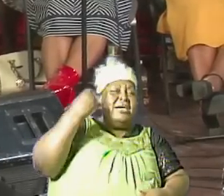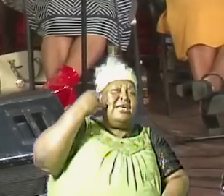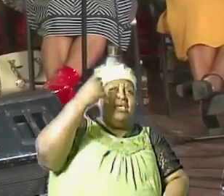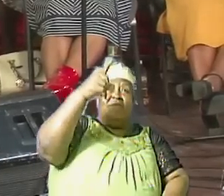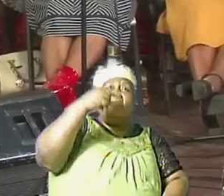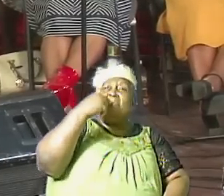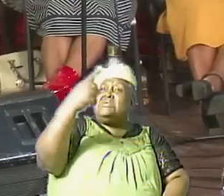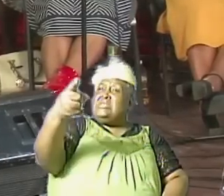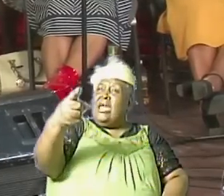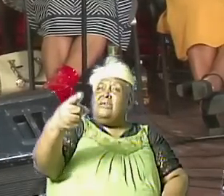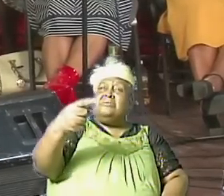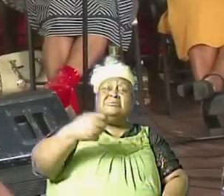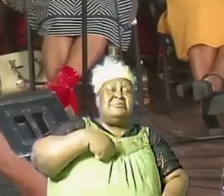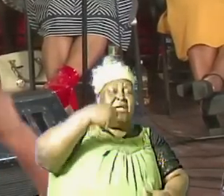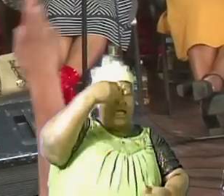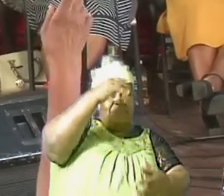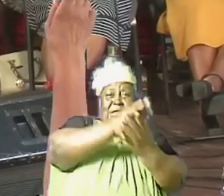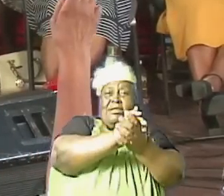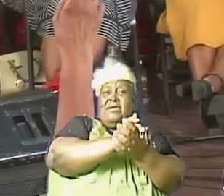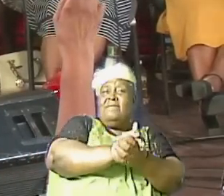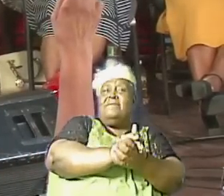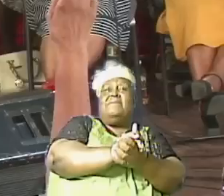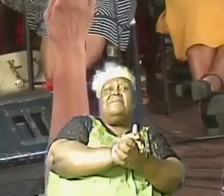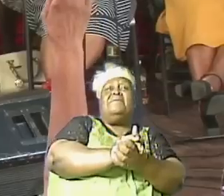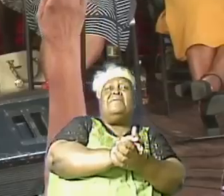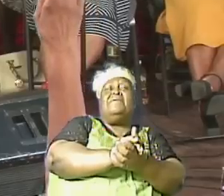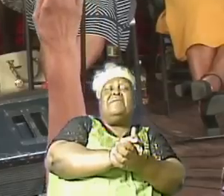it, I believe it.